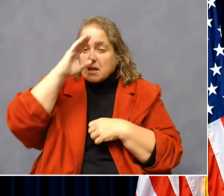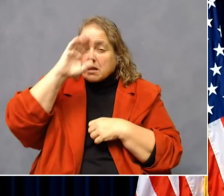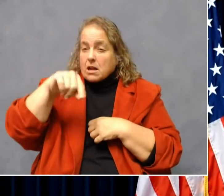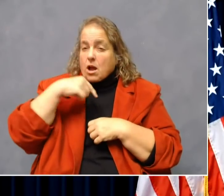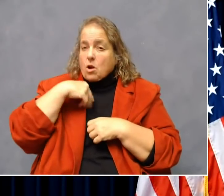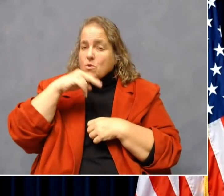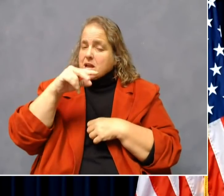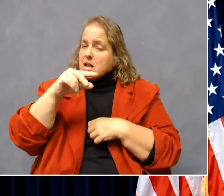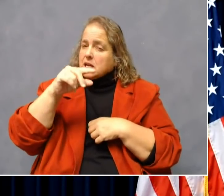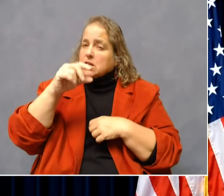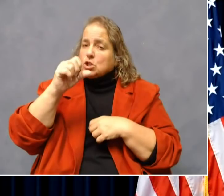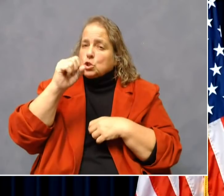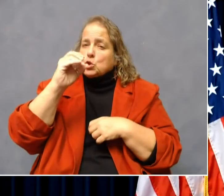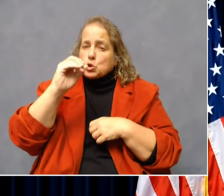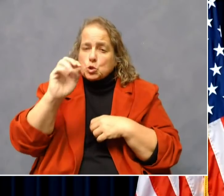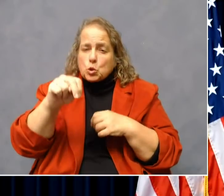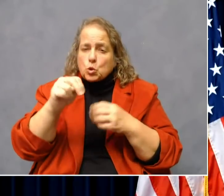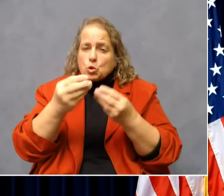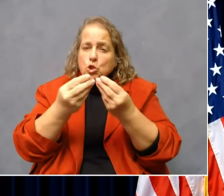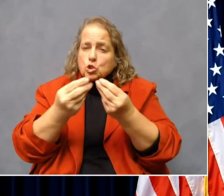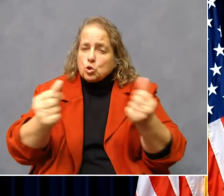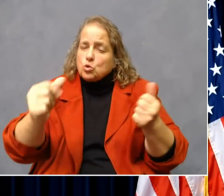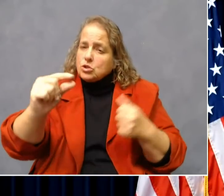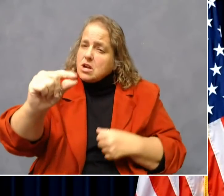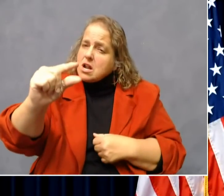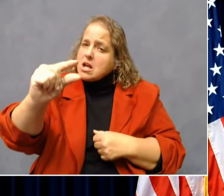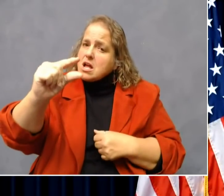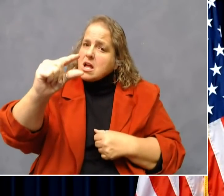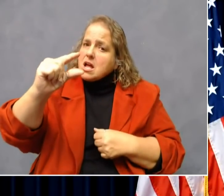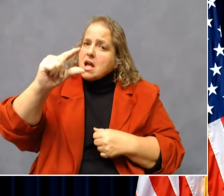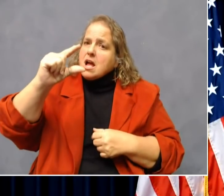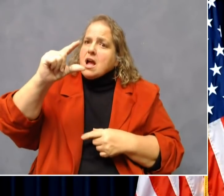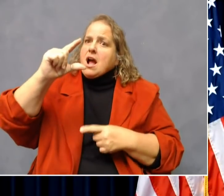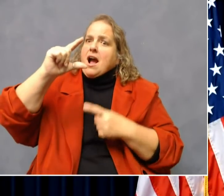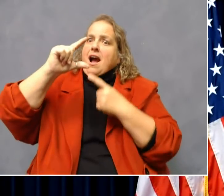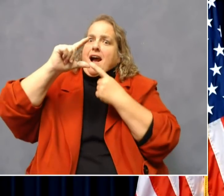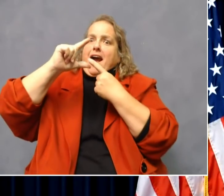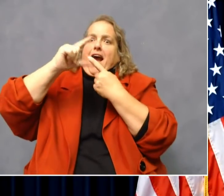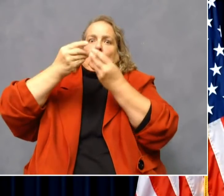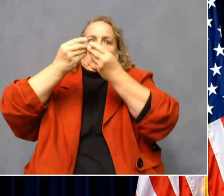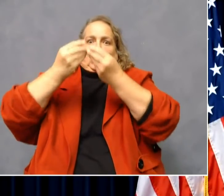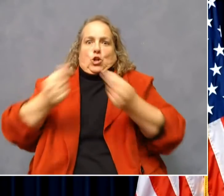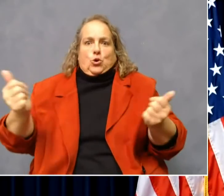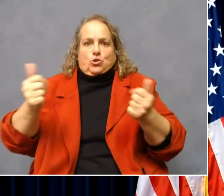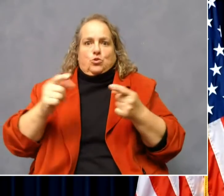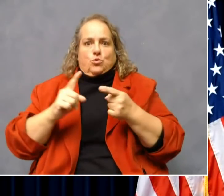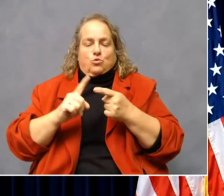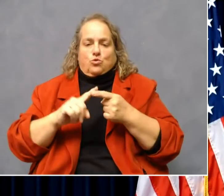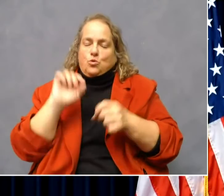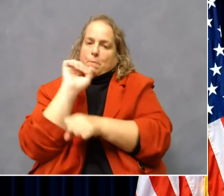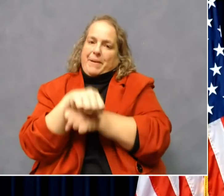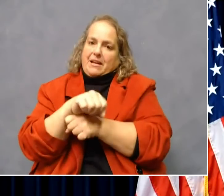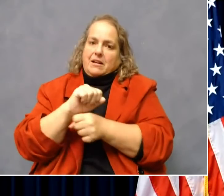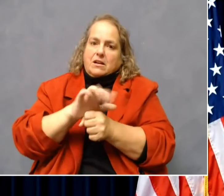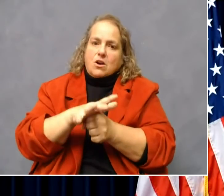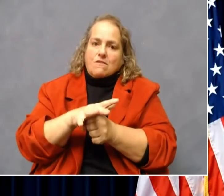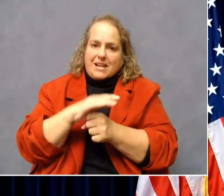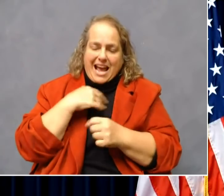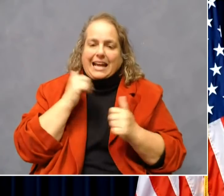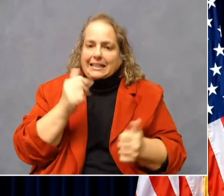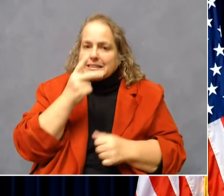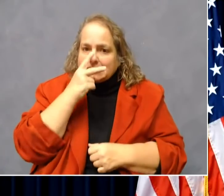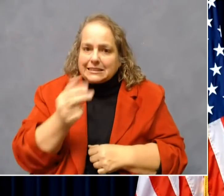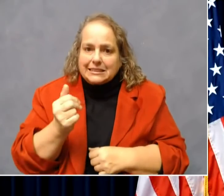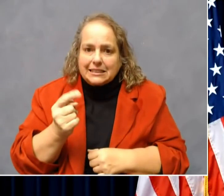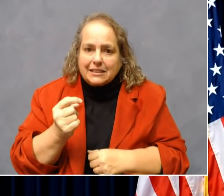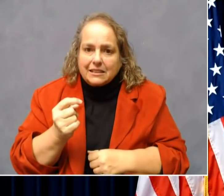Because if there are folks in long-term care that we get vaccinated starting this month, maybe we could vaccinate most all of long-term care